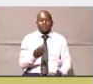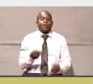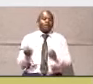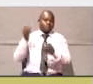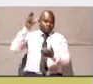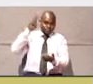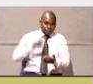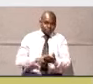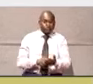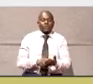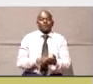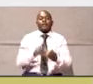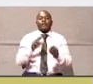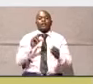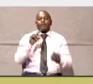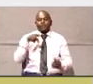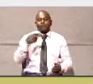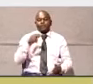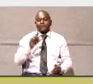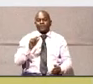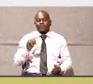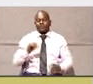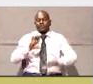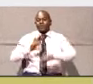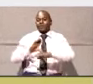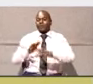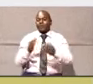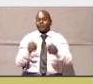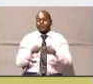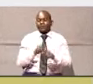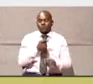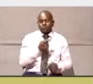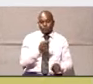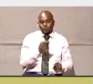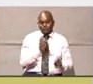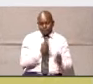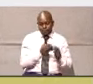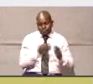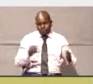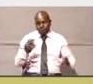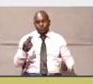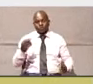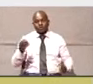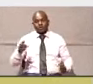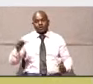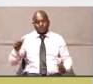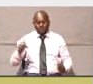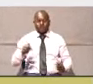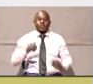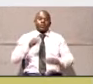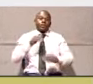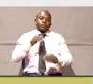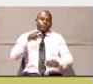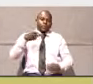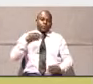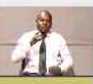provost of the St. Philip and Andrews Cathedral. In 2004 to 2007, Stephen pursued his doctorate of